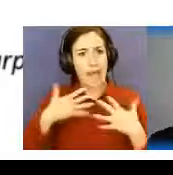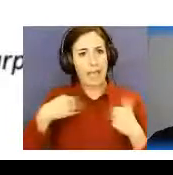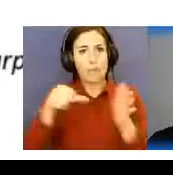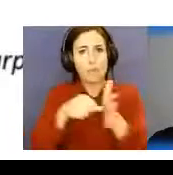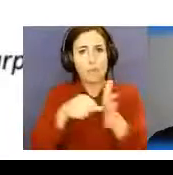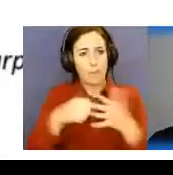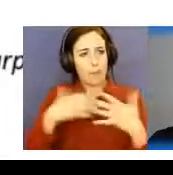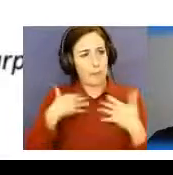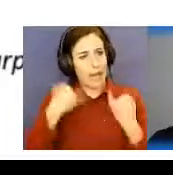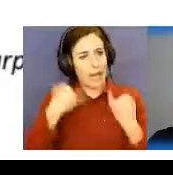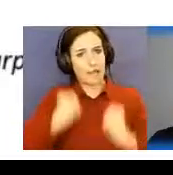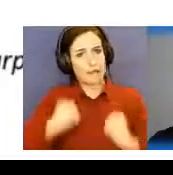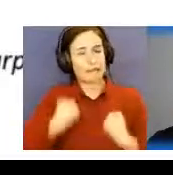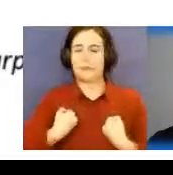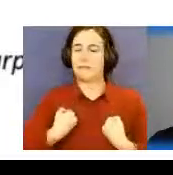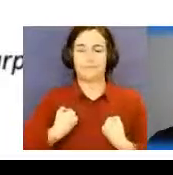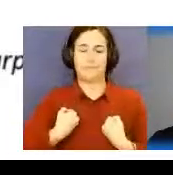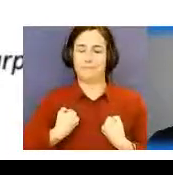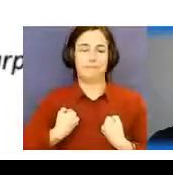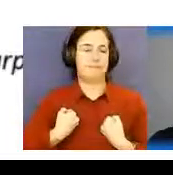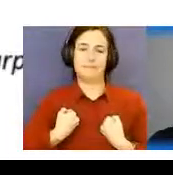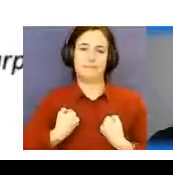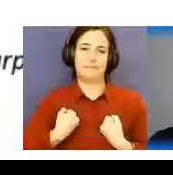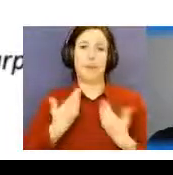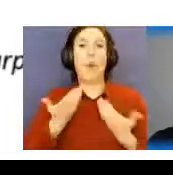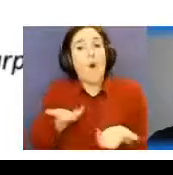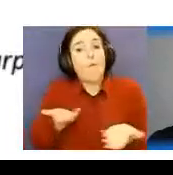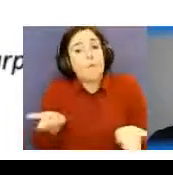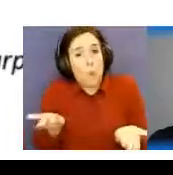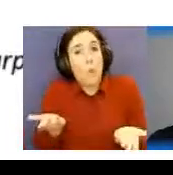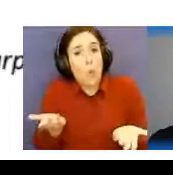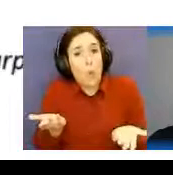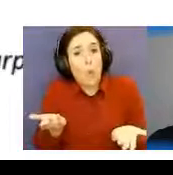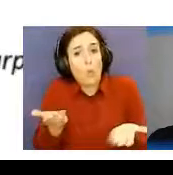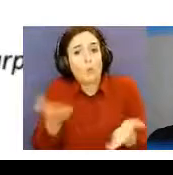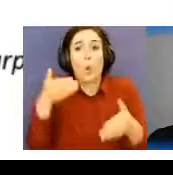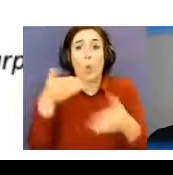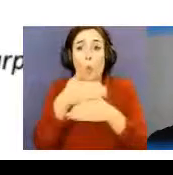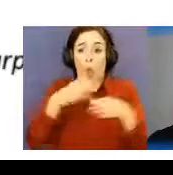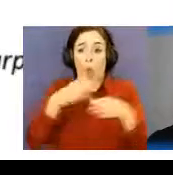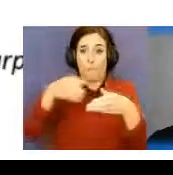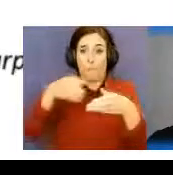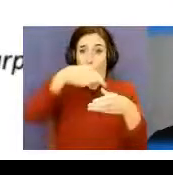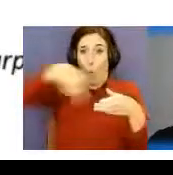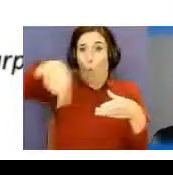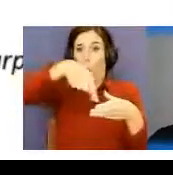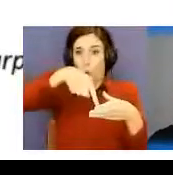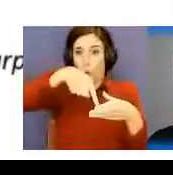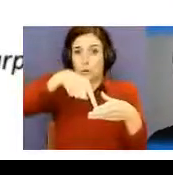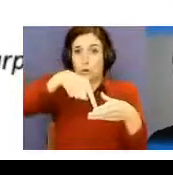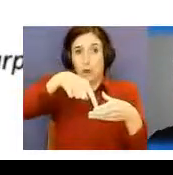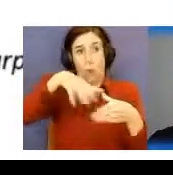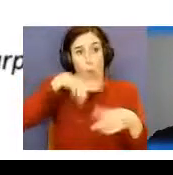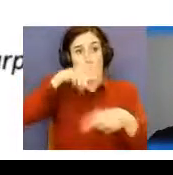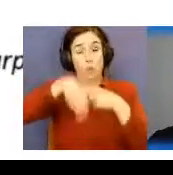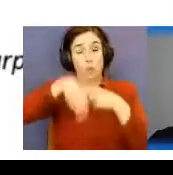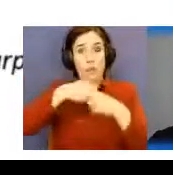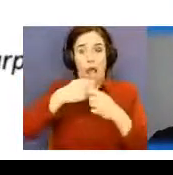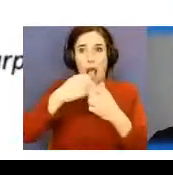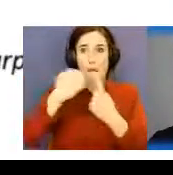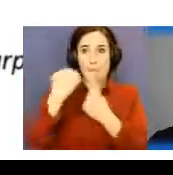And I think what we're saying is, of course, for the workforce, and we'll come on to the workforce a bit more, that want to specialise and want to understand more about health